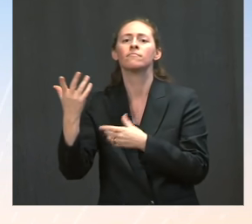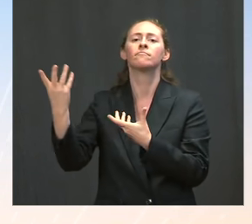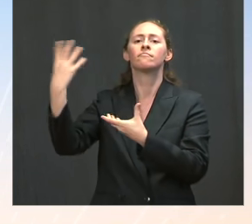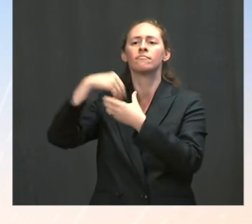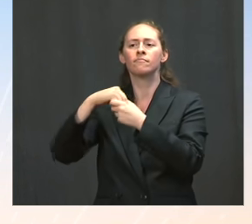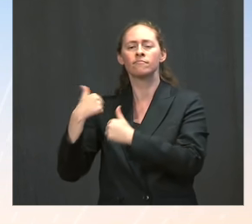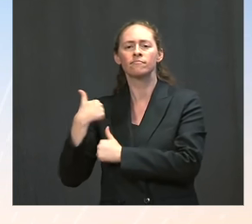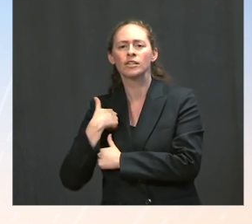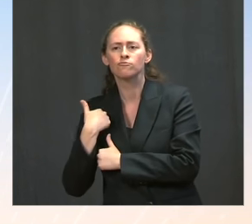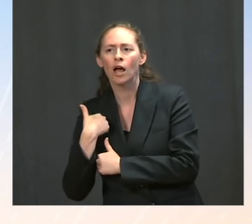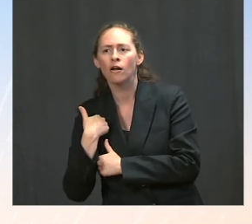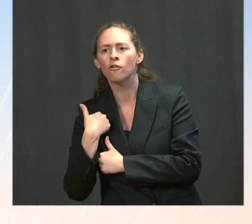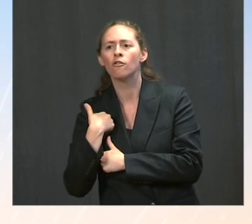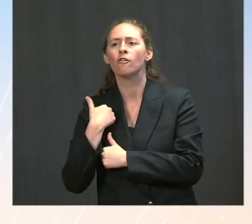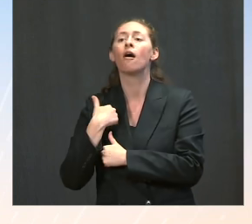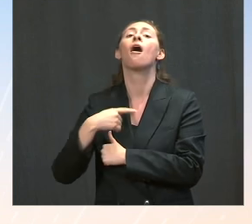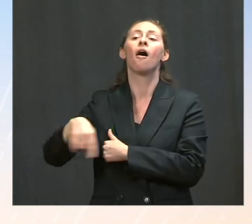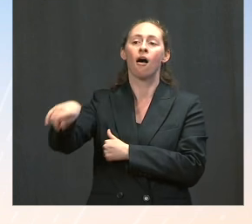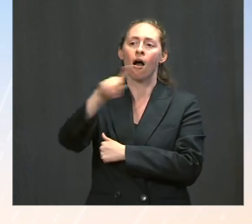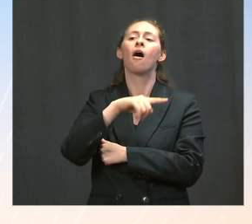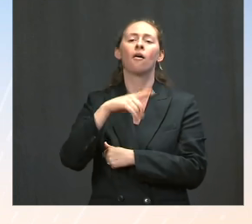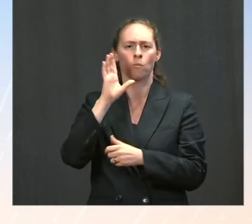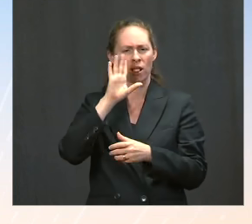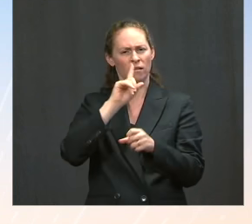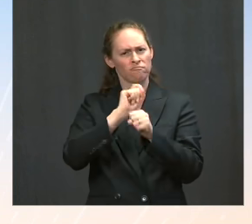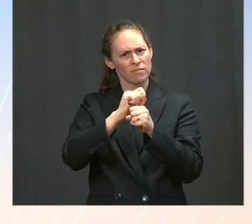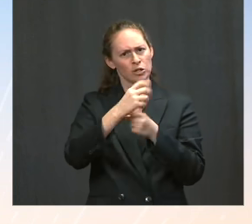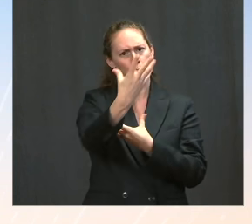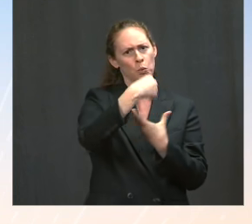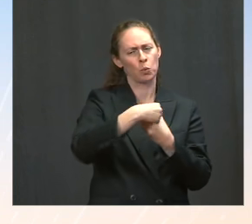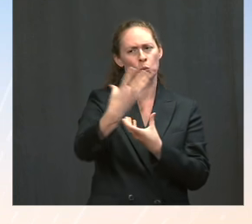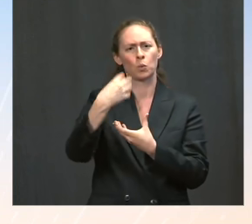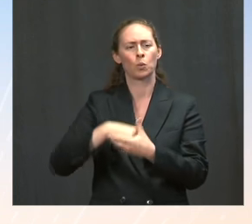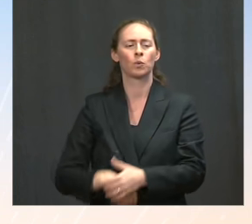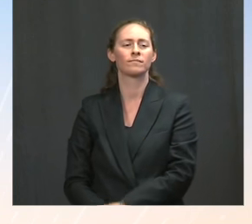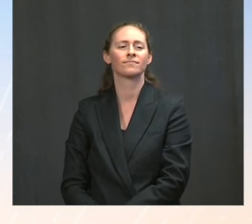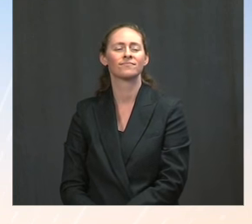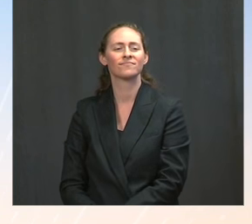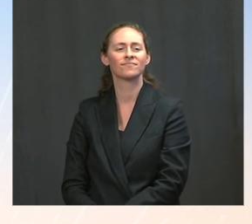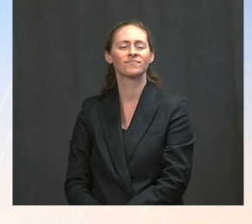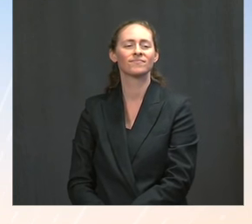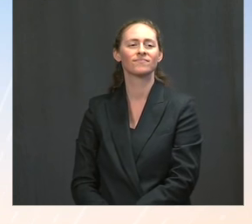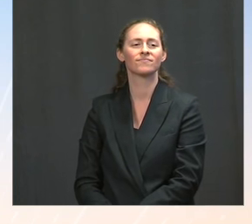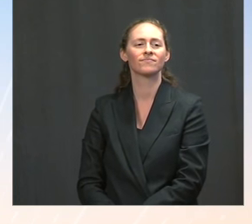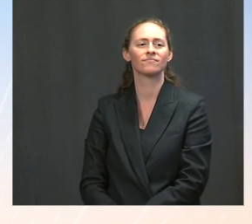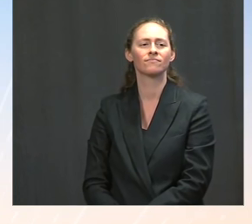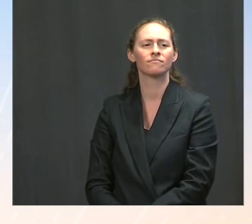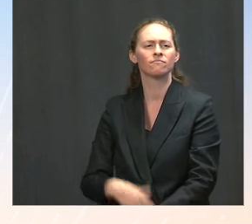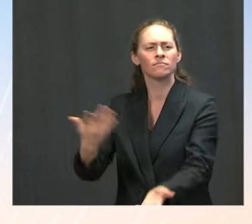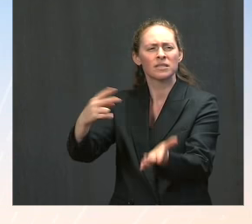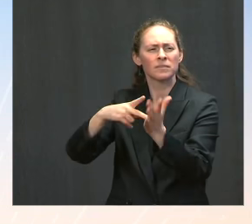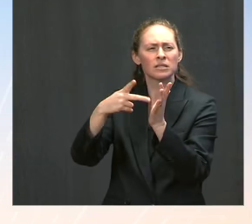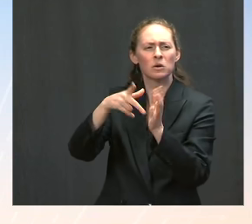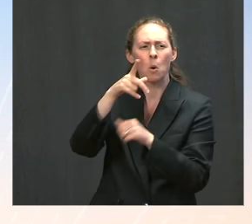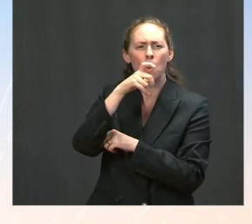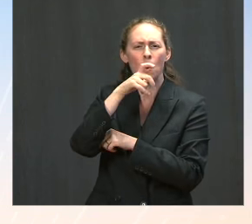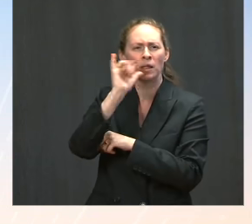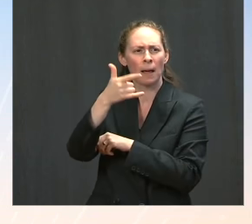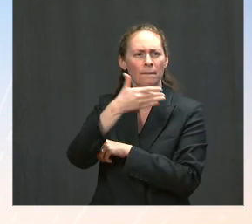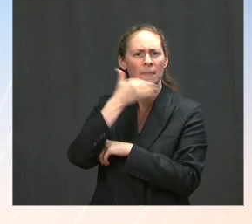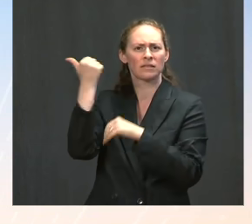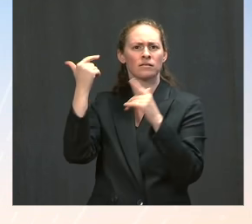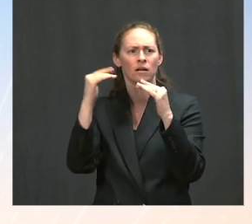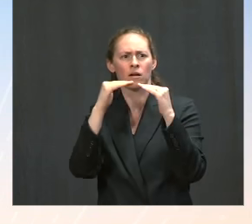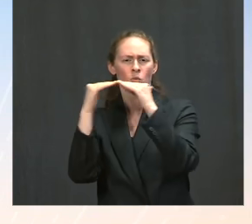it's a lens that we're gonna take across the $3 billion. And like whoever does it the best. Correct. Exactly. Rachel? What type